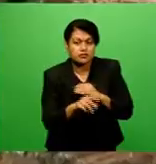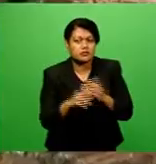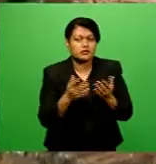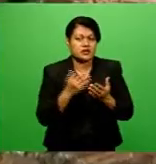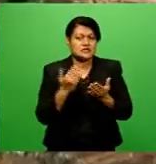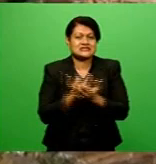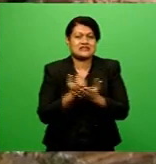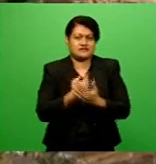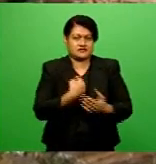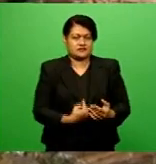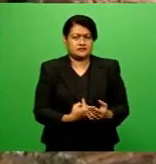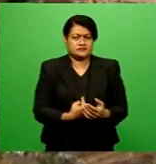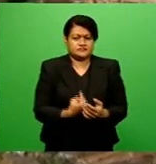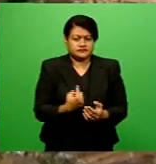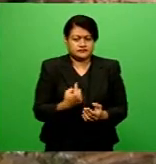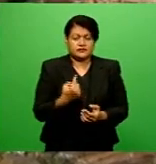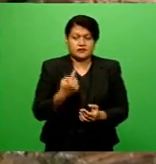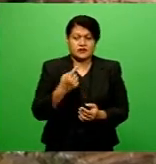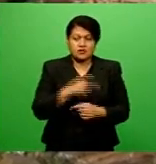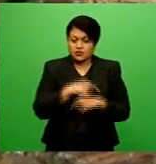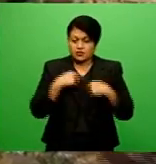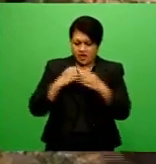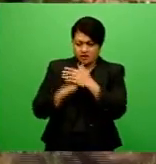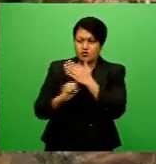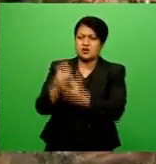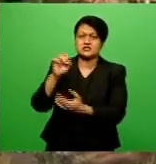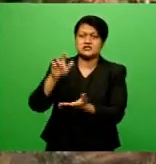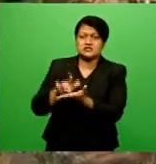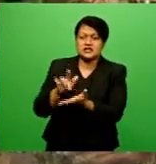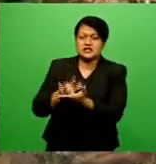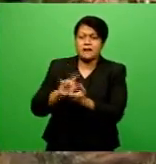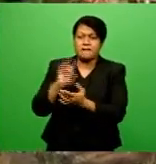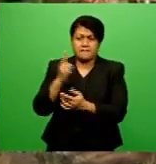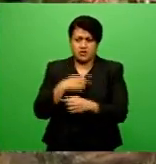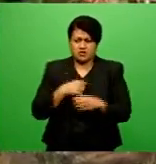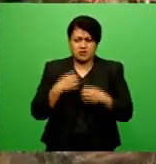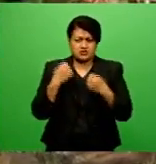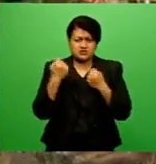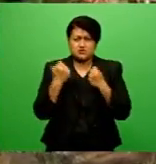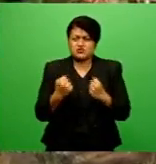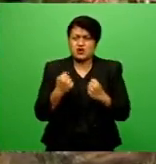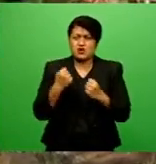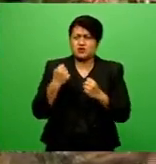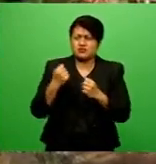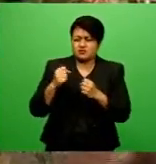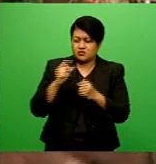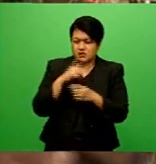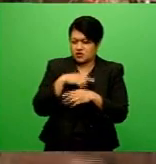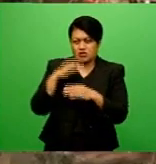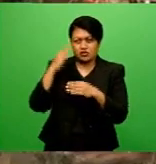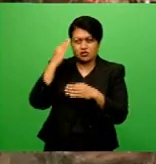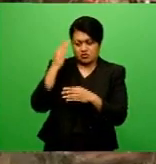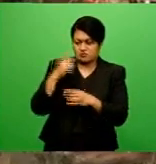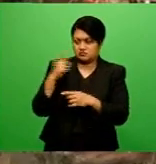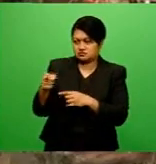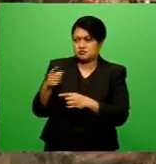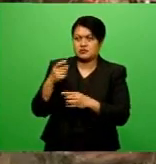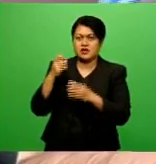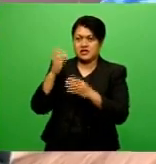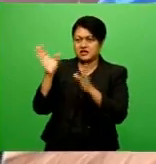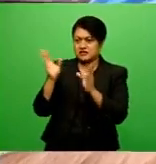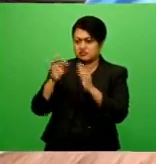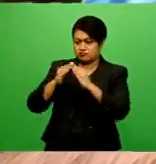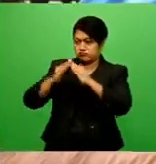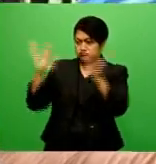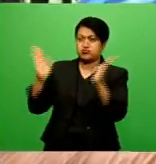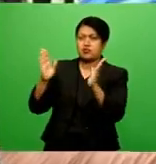an evacuation center, but the strong winds made us more worried that it might damage the evacuation center as well. We ran to seek shelter under a